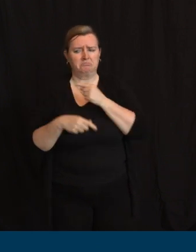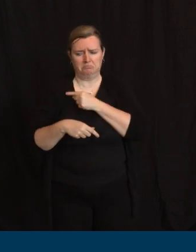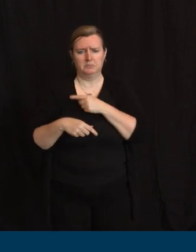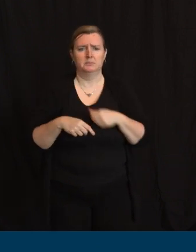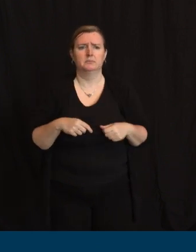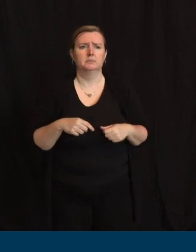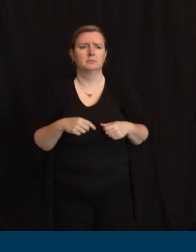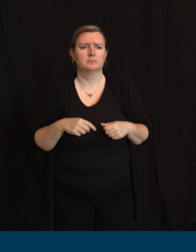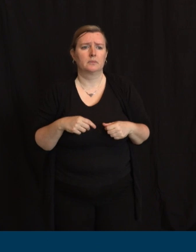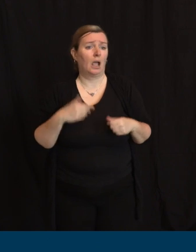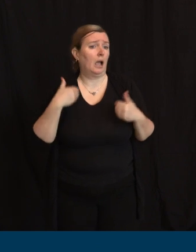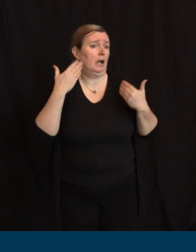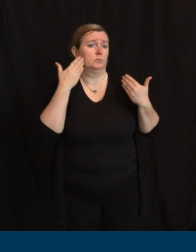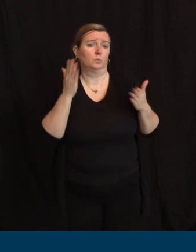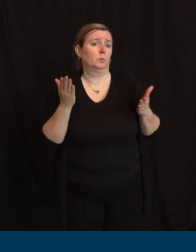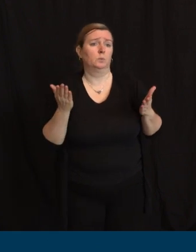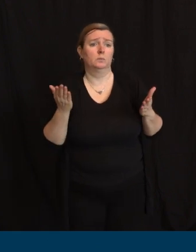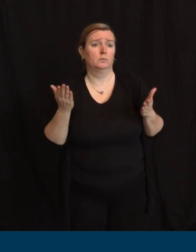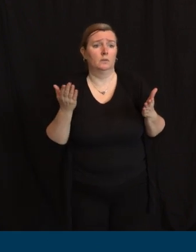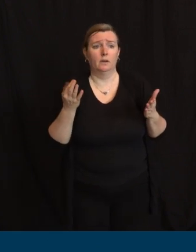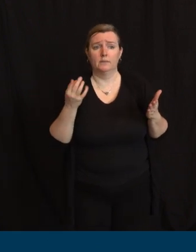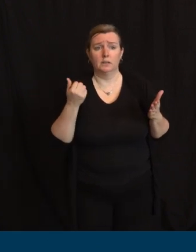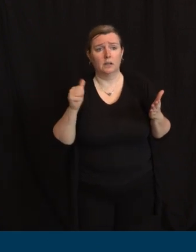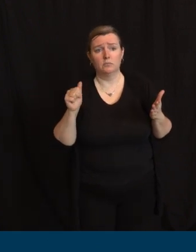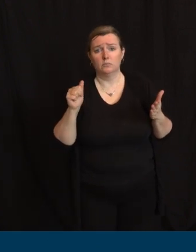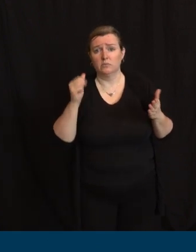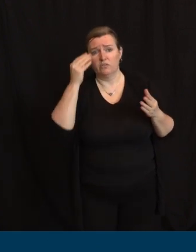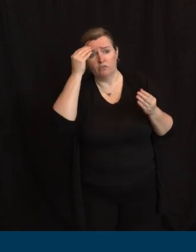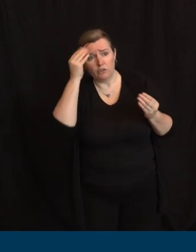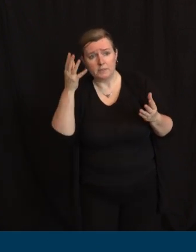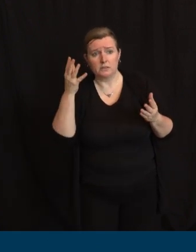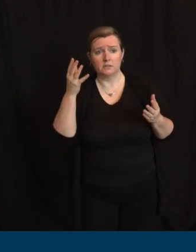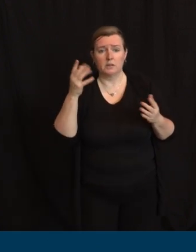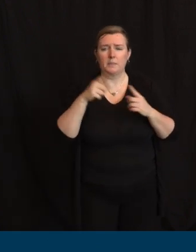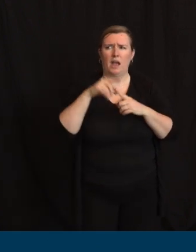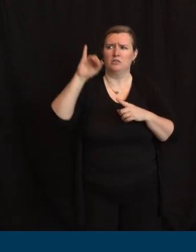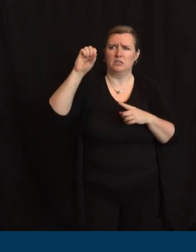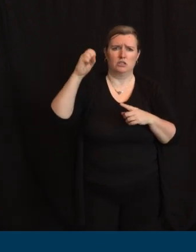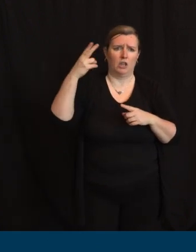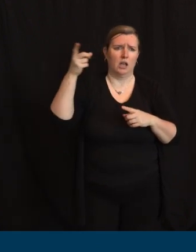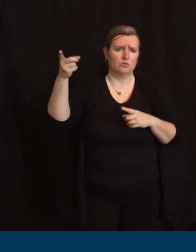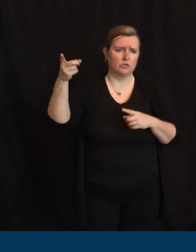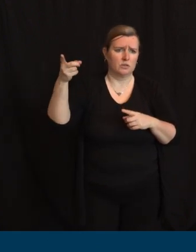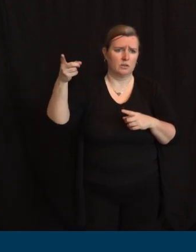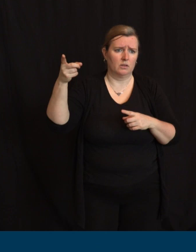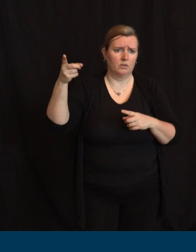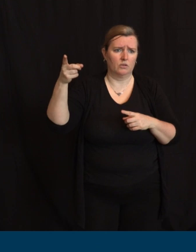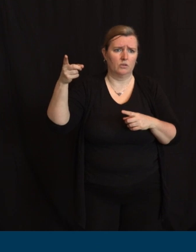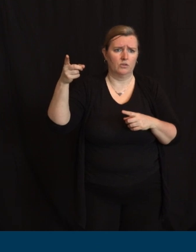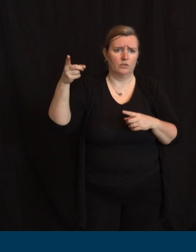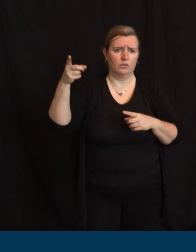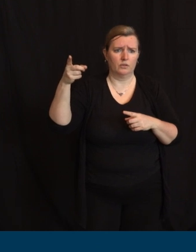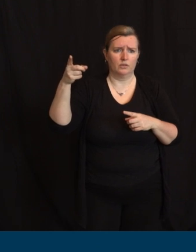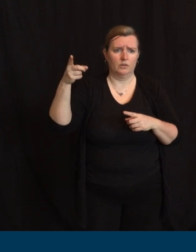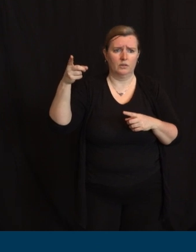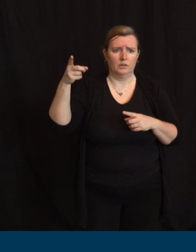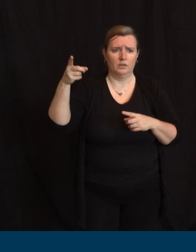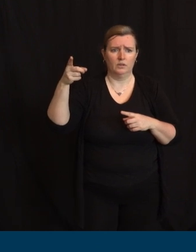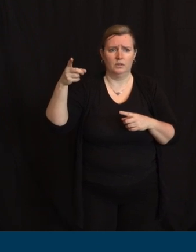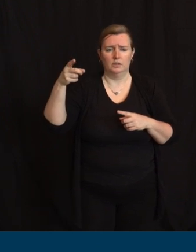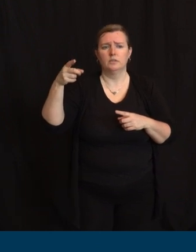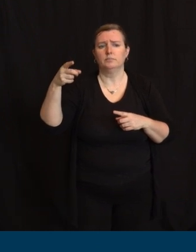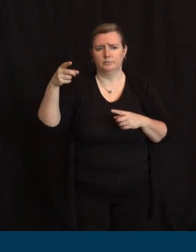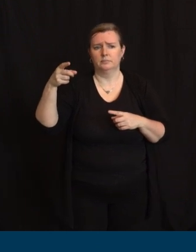Josh Gottheimer asking for body bags. One of you may know that. He's been very helpful to us on this. He and I have been back and forth a